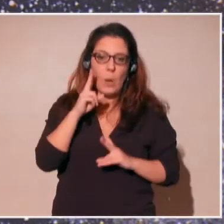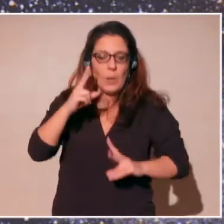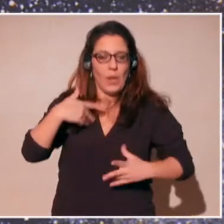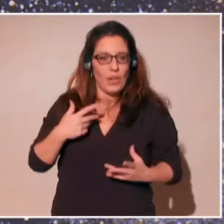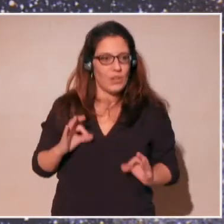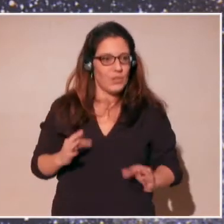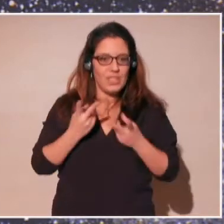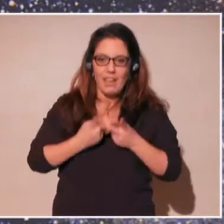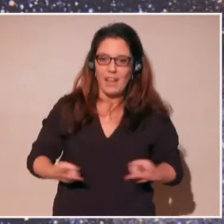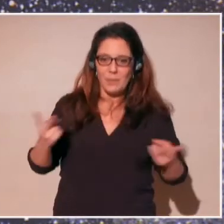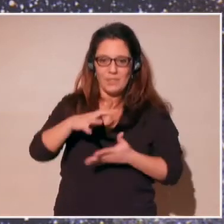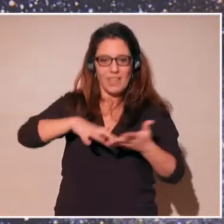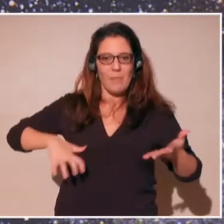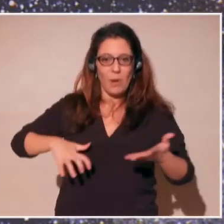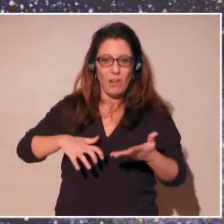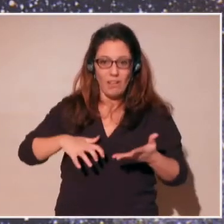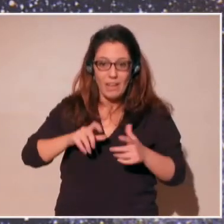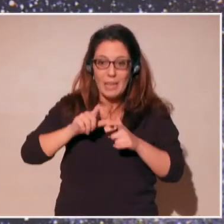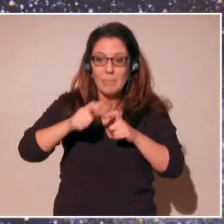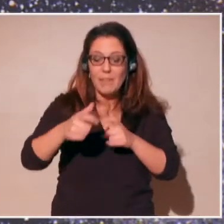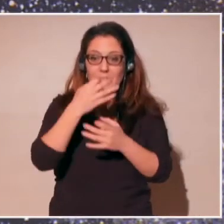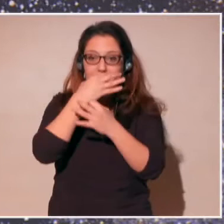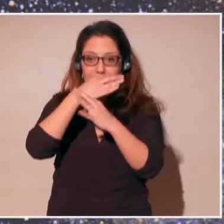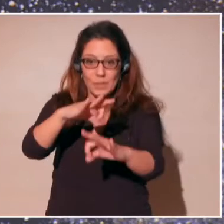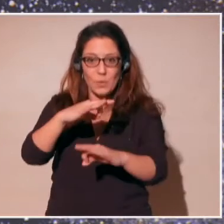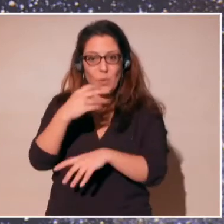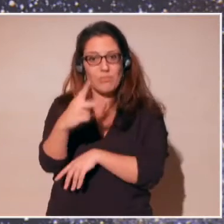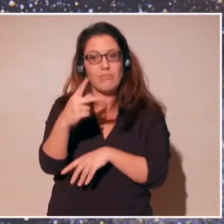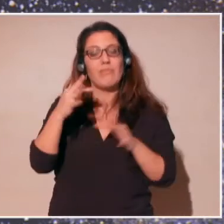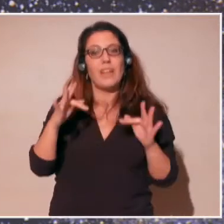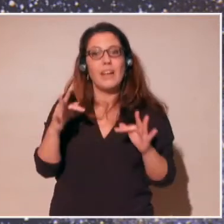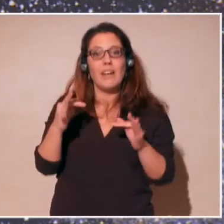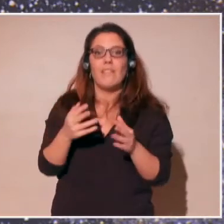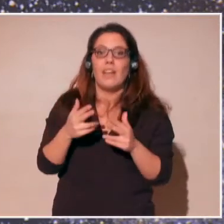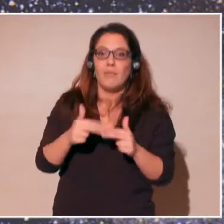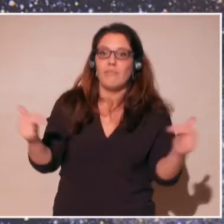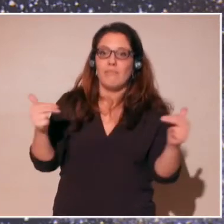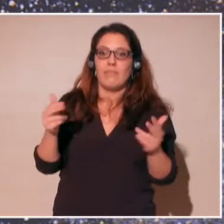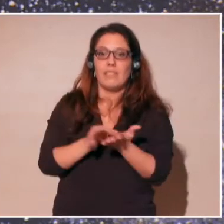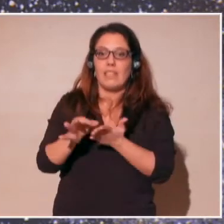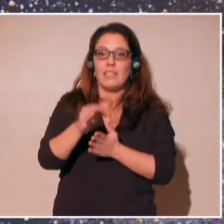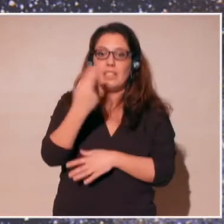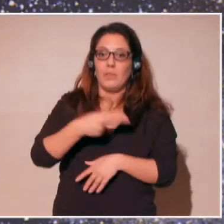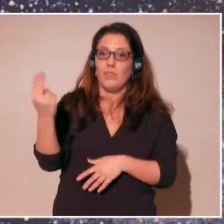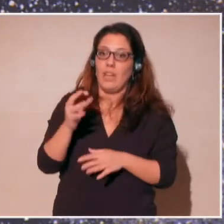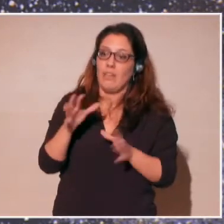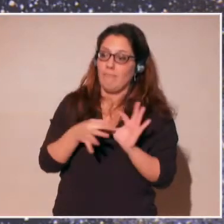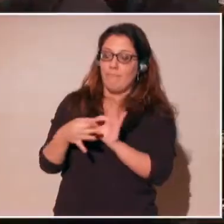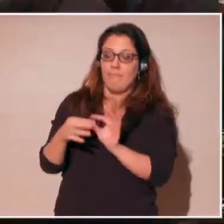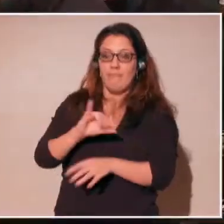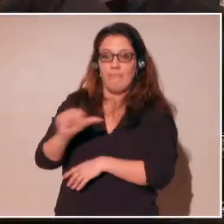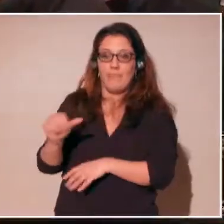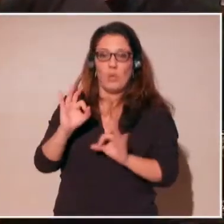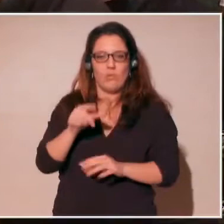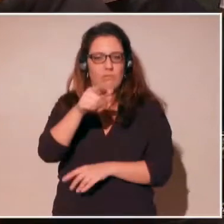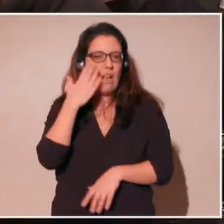it's a huge honor to be able to submit formally my report just